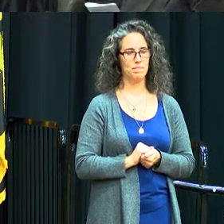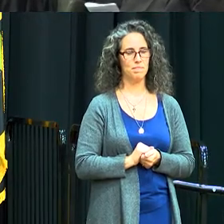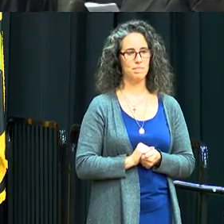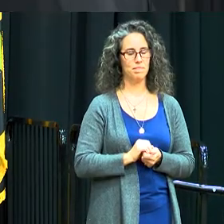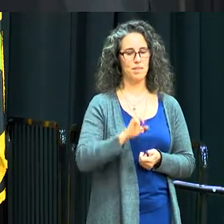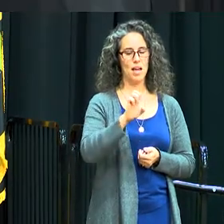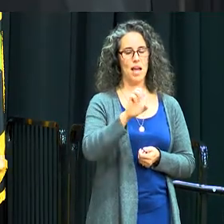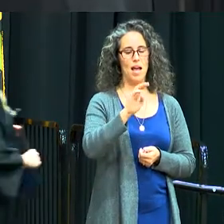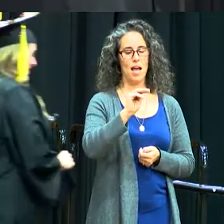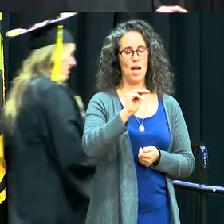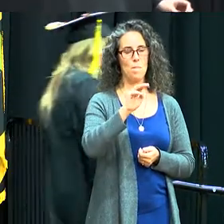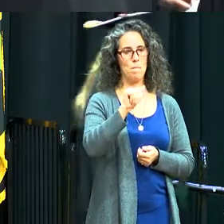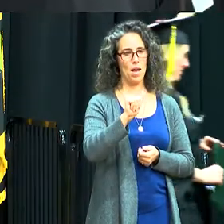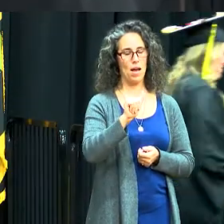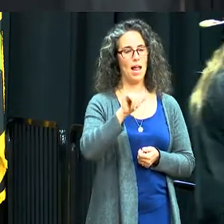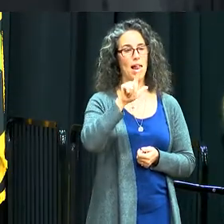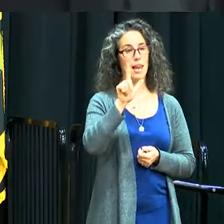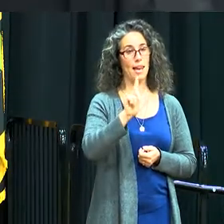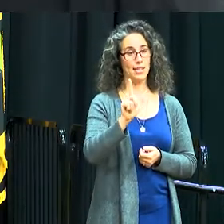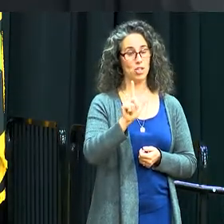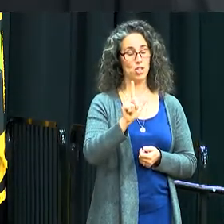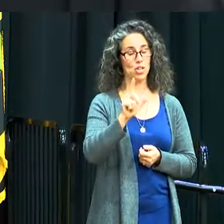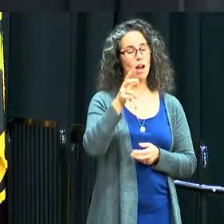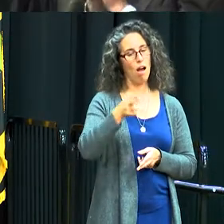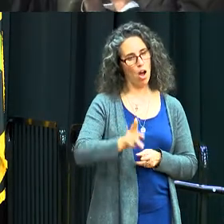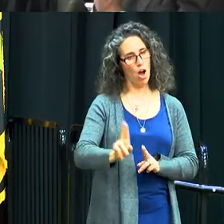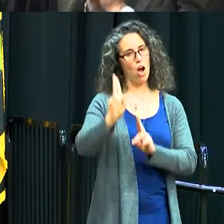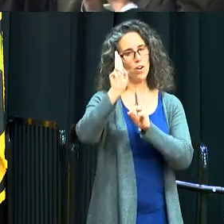Emma Jane Lynch, honors.